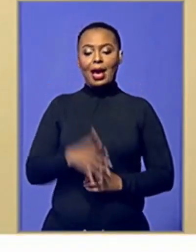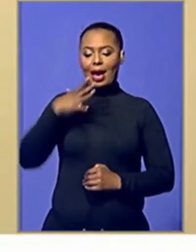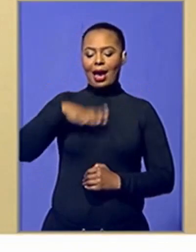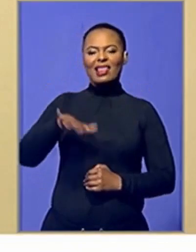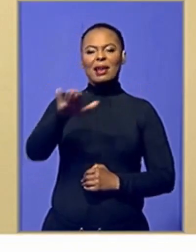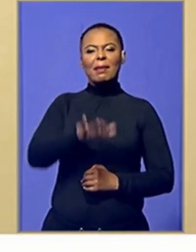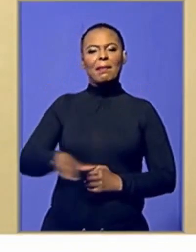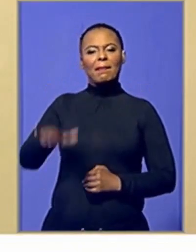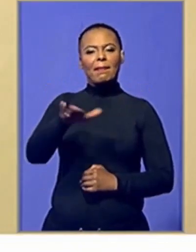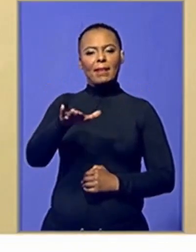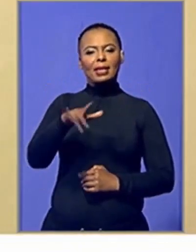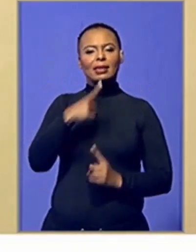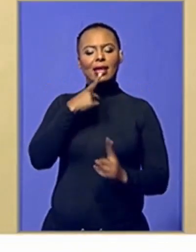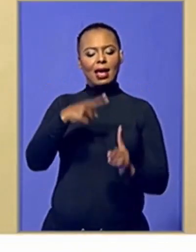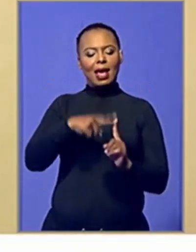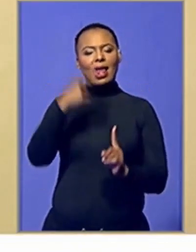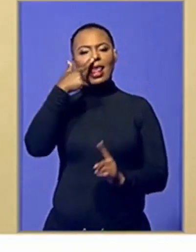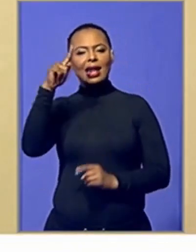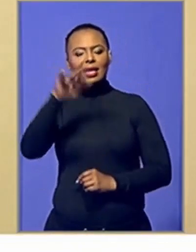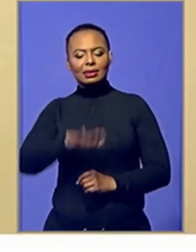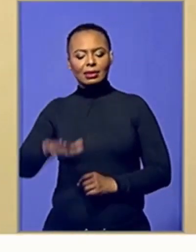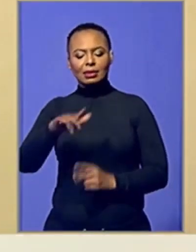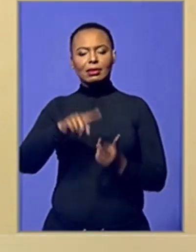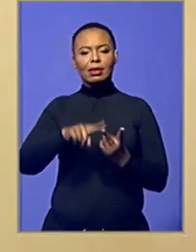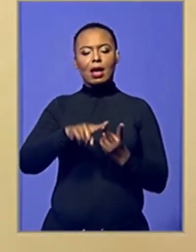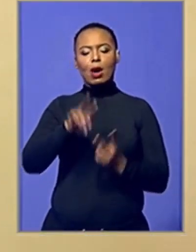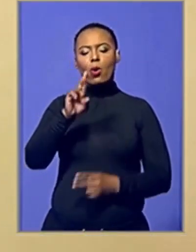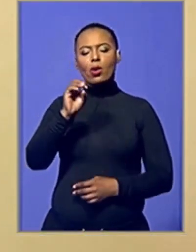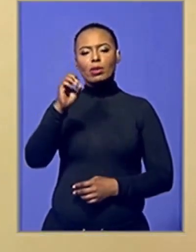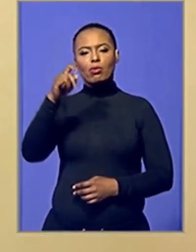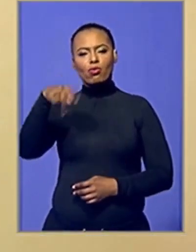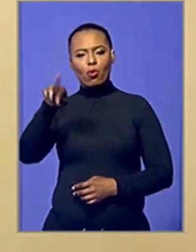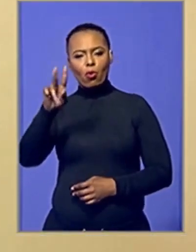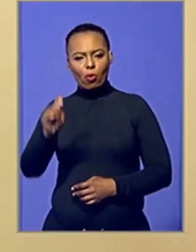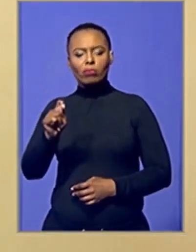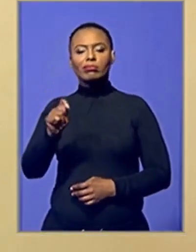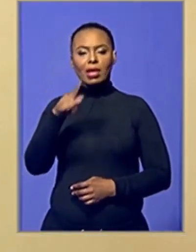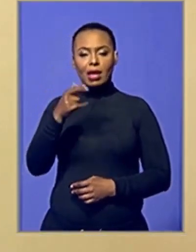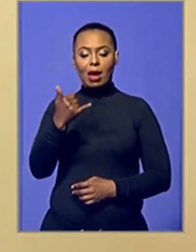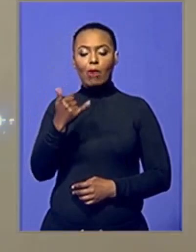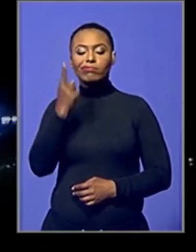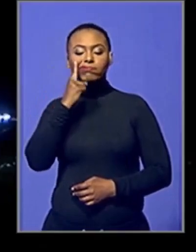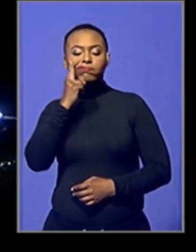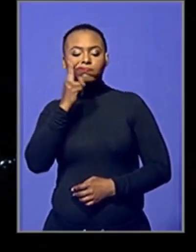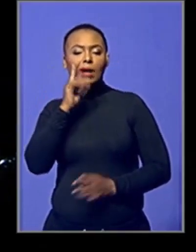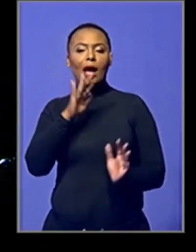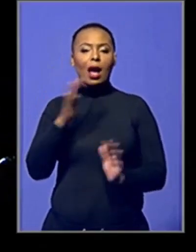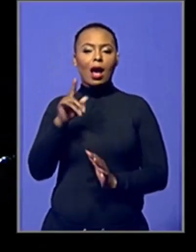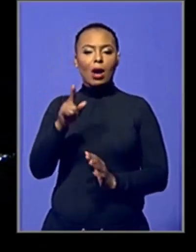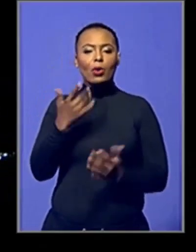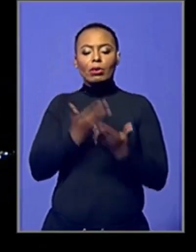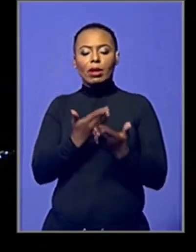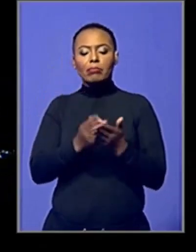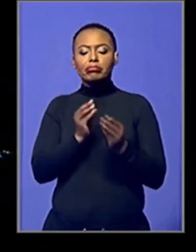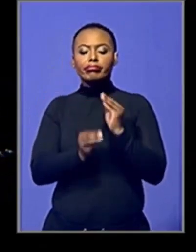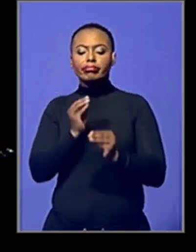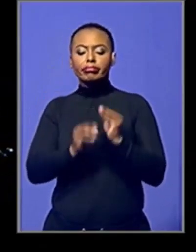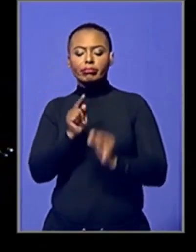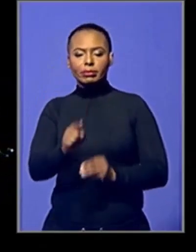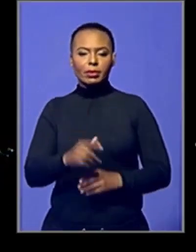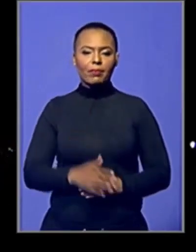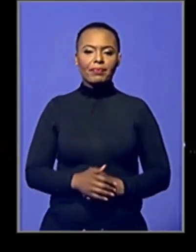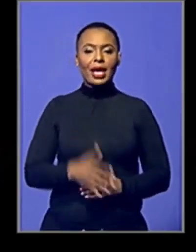areas that I've mentioned, Lenasia, Still, and even Rutherford, to ensure that we address these backlogs that we're having. Manyana ore ditiehiso tse